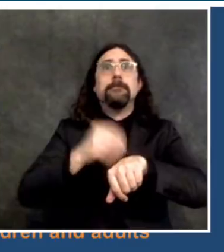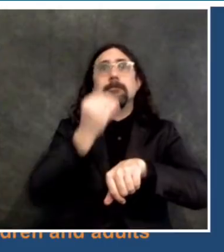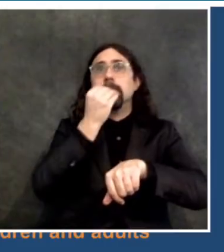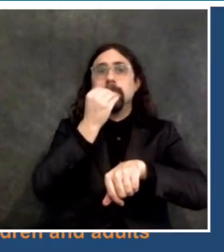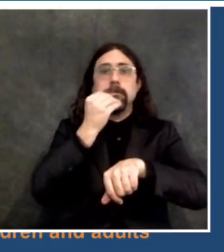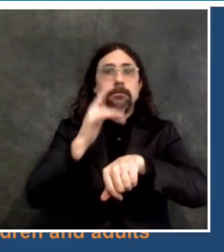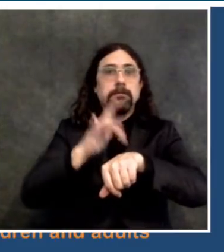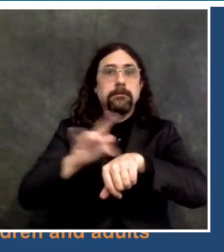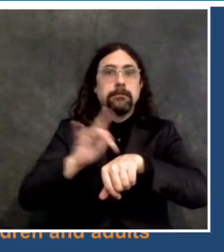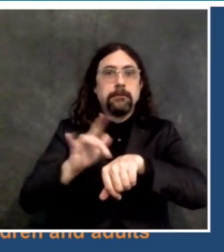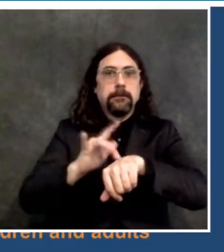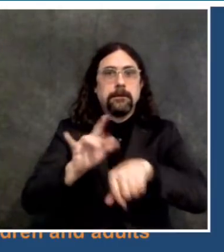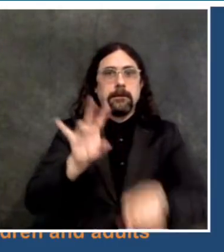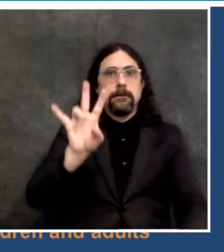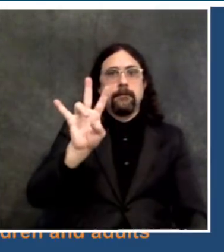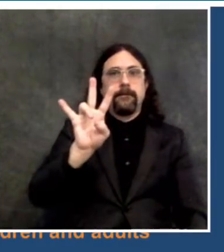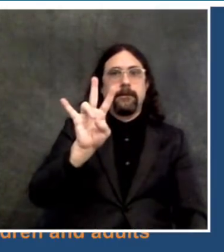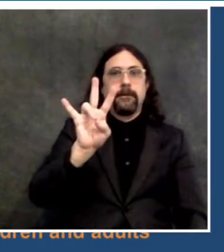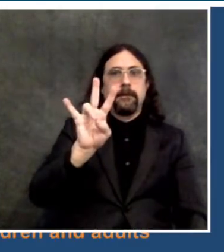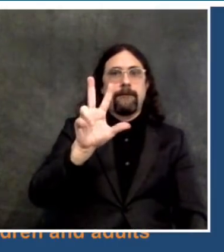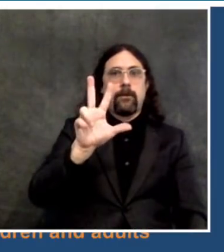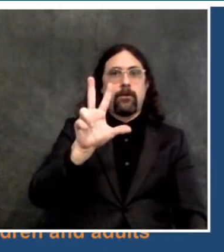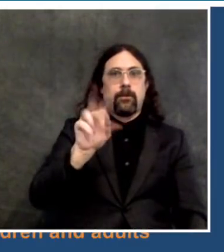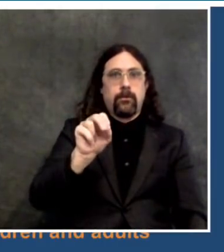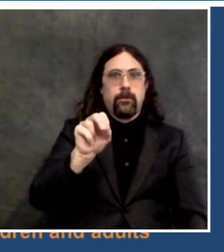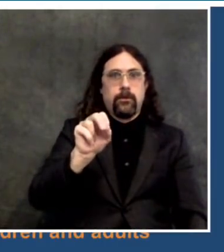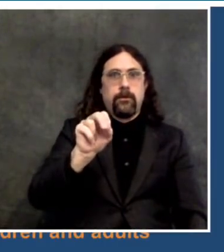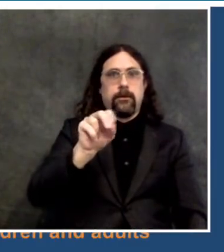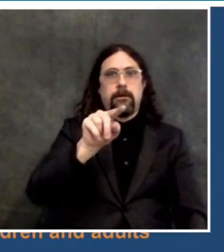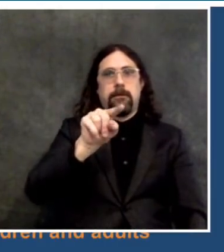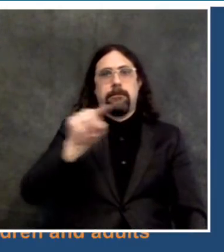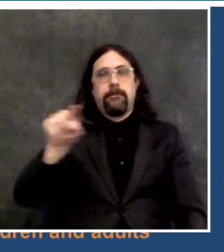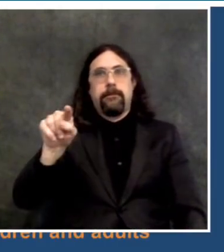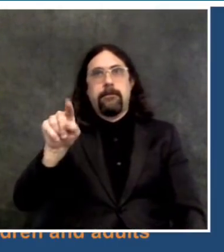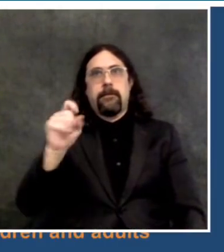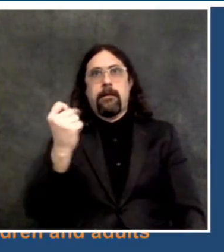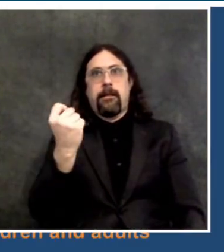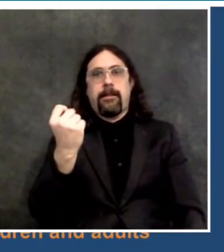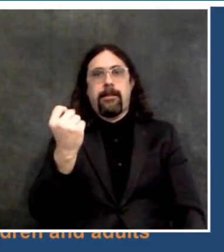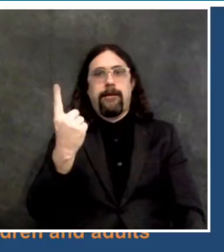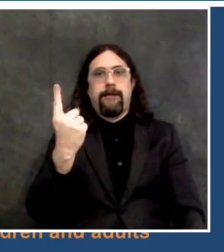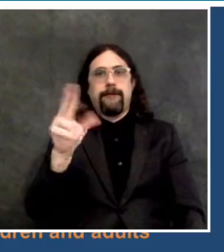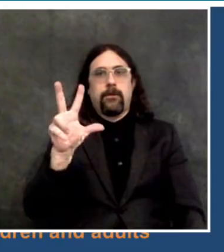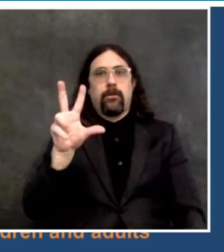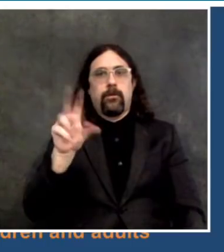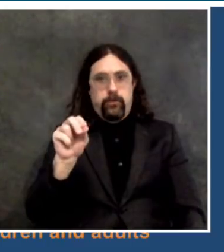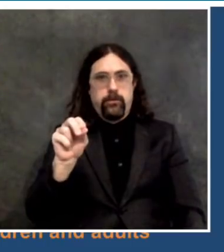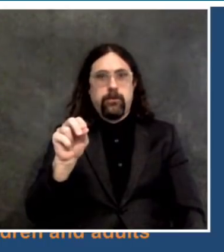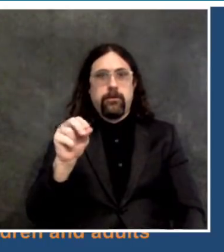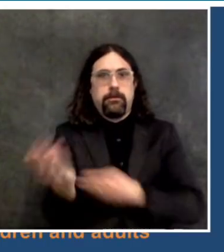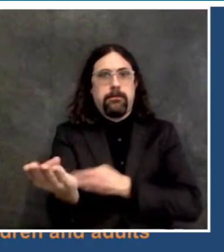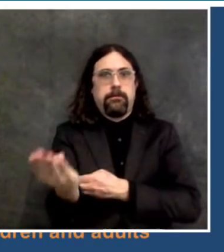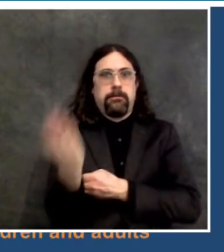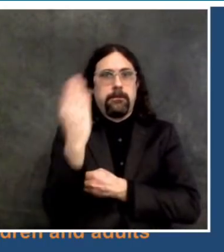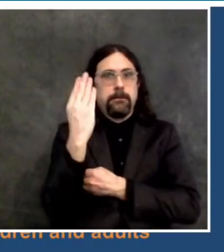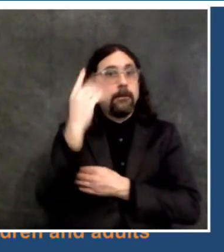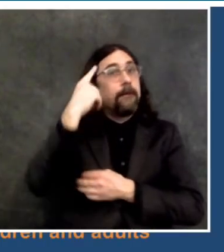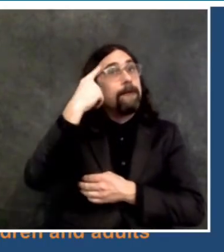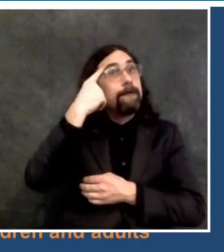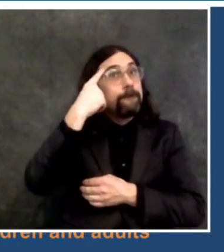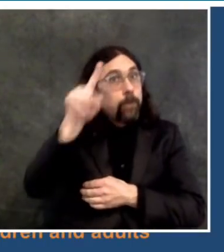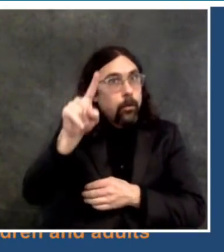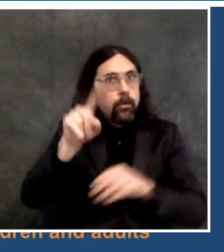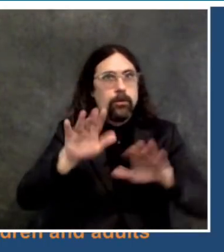to 1:30 for any adults who don't have kids with them, you can go in that time frame. So again, 7:30 to 11:30